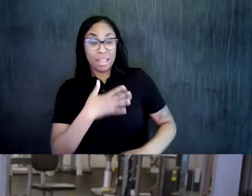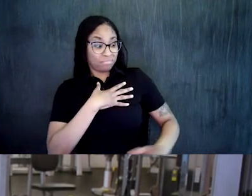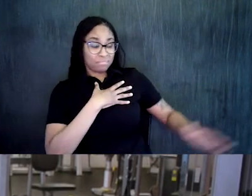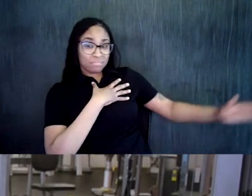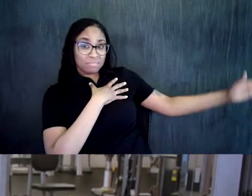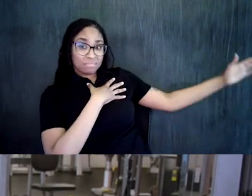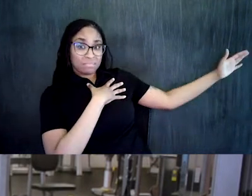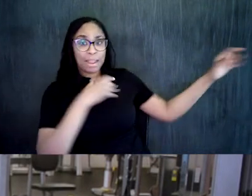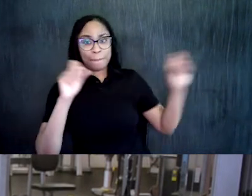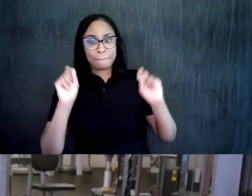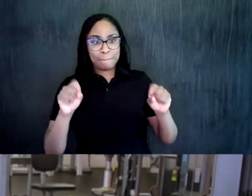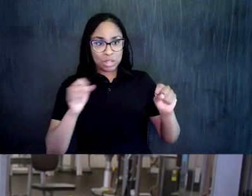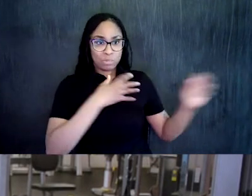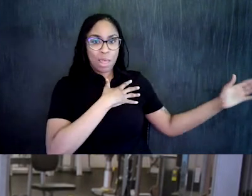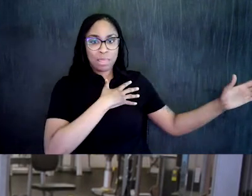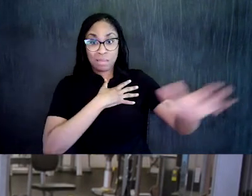Good.